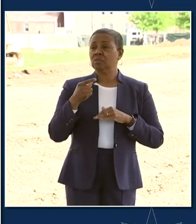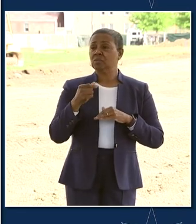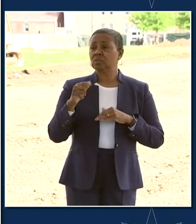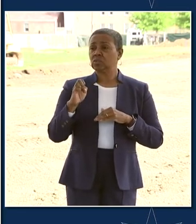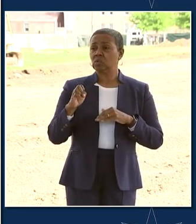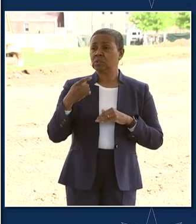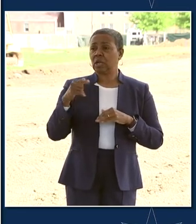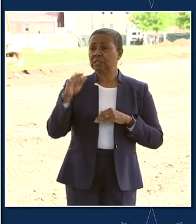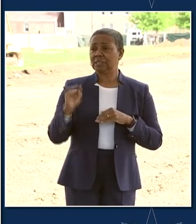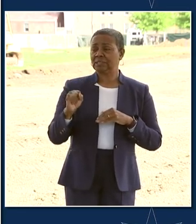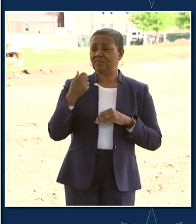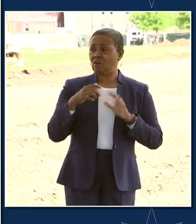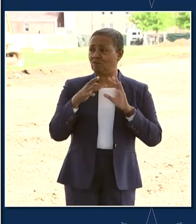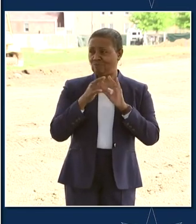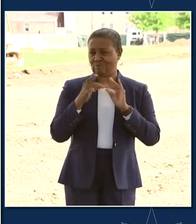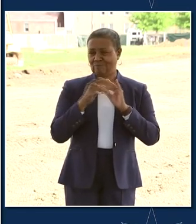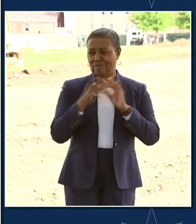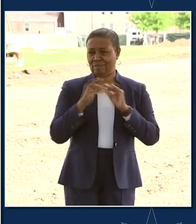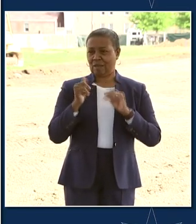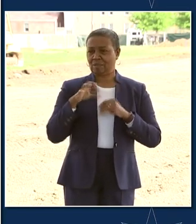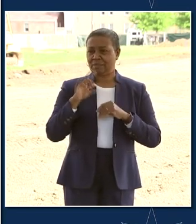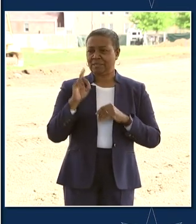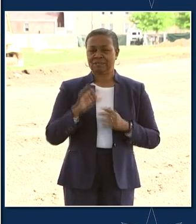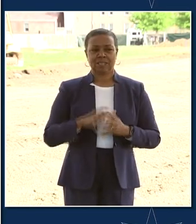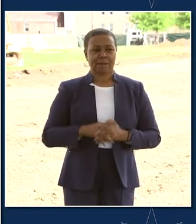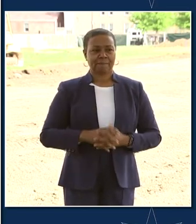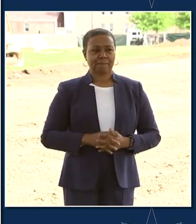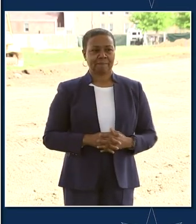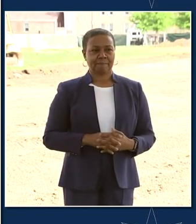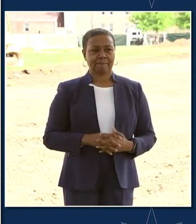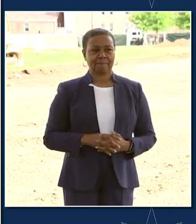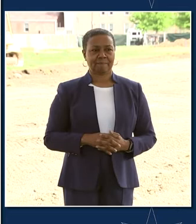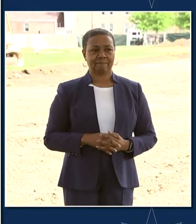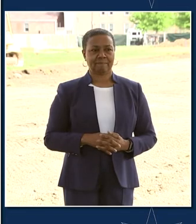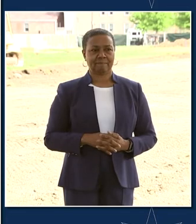Cardenas, to say a few words. Alderman.